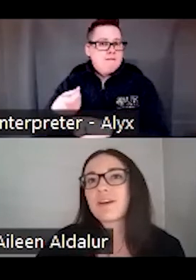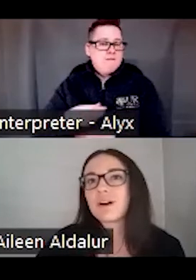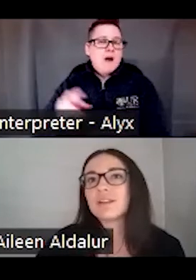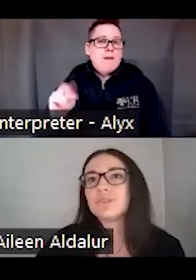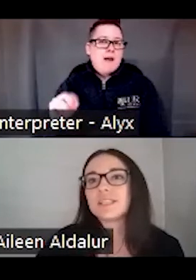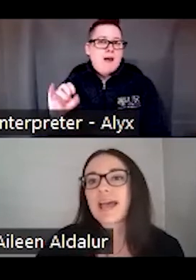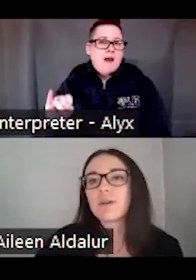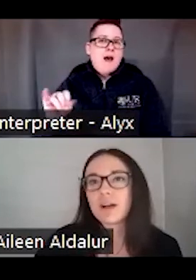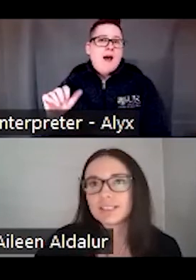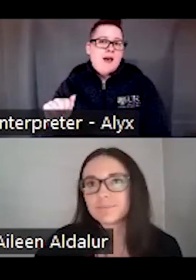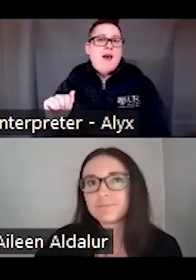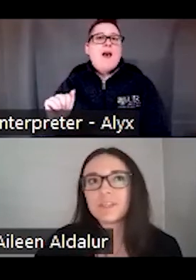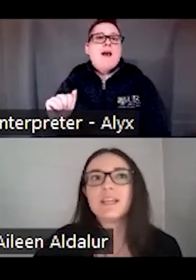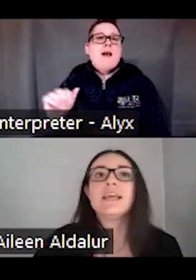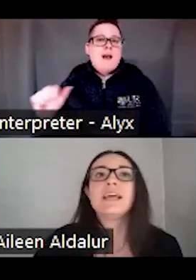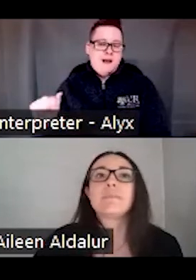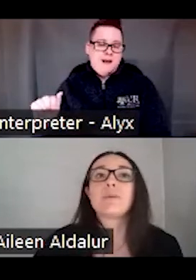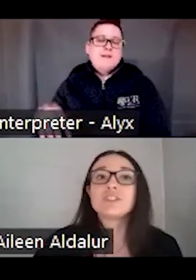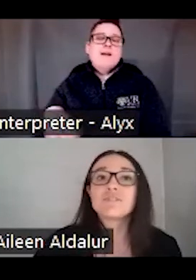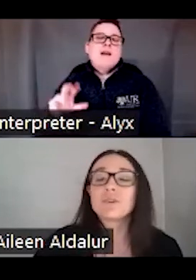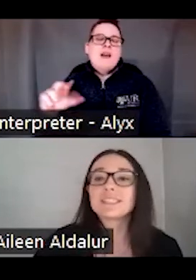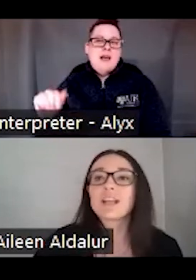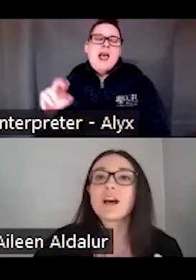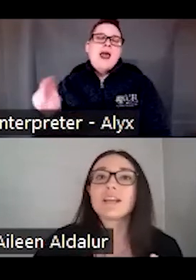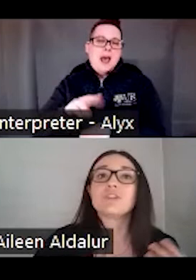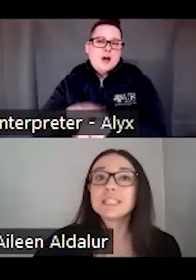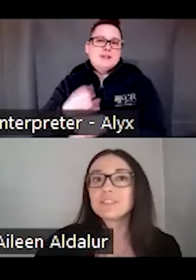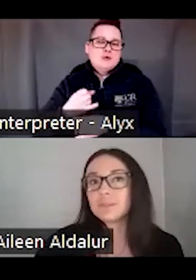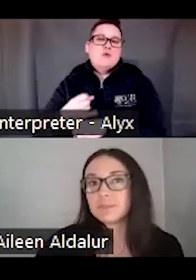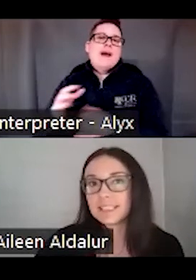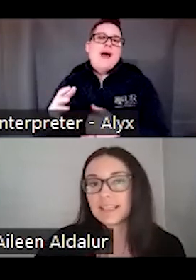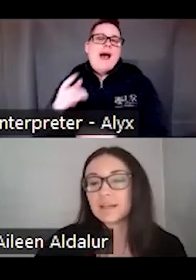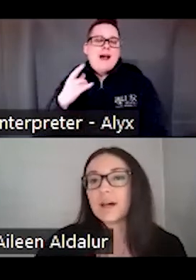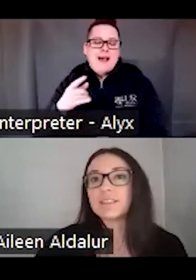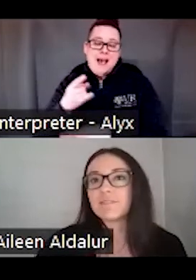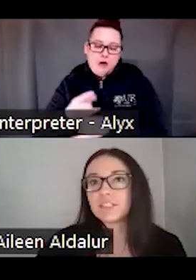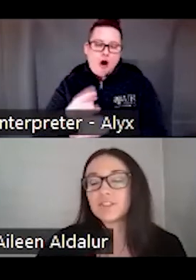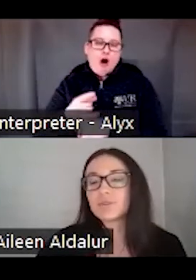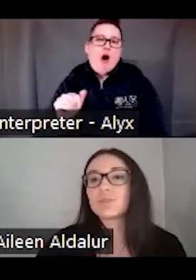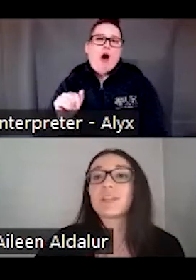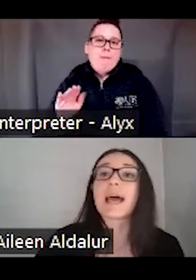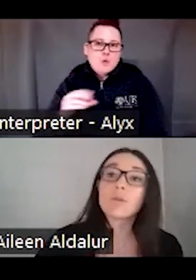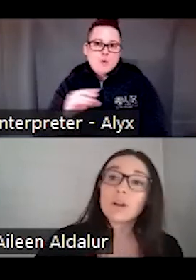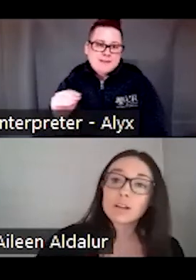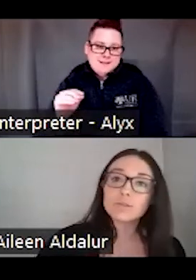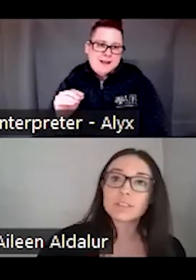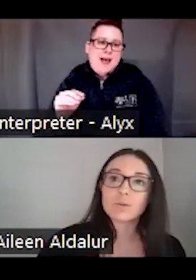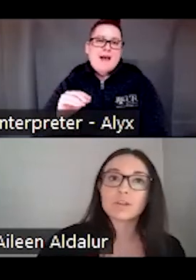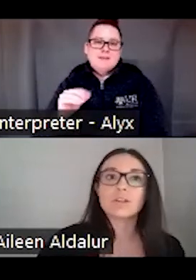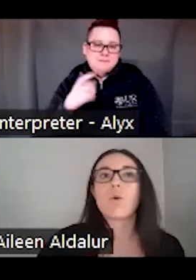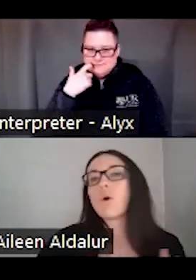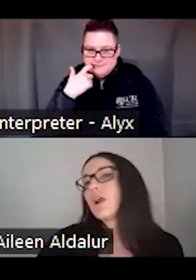Institute on Alcohol Abuse and Alcoholism. My project focuses on increasing treatment seeking among deaf individuals with alcohol